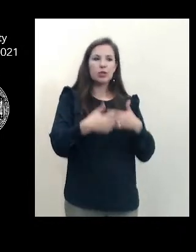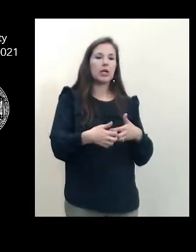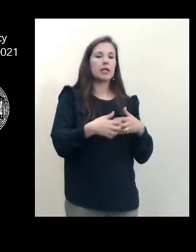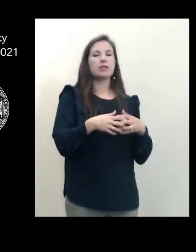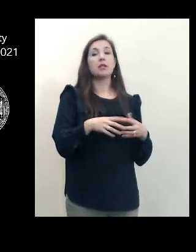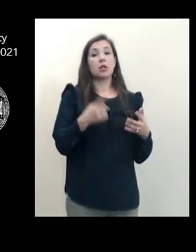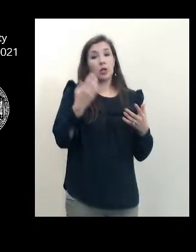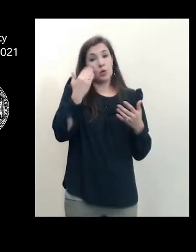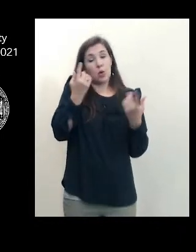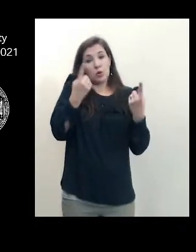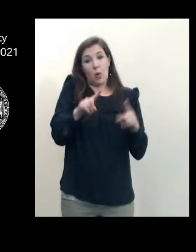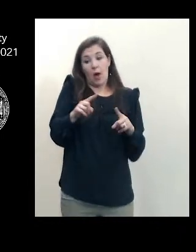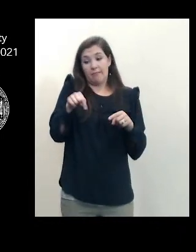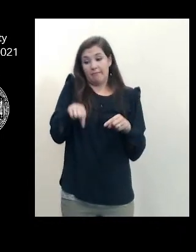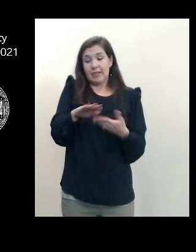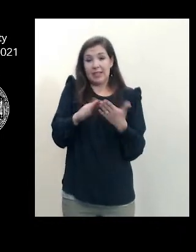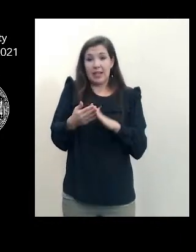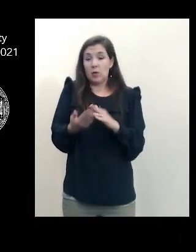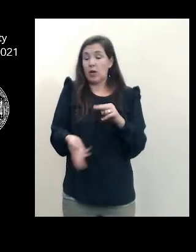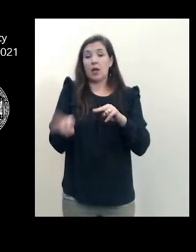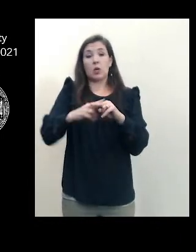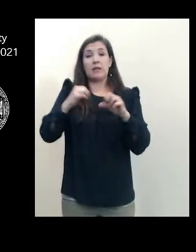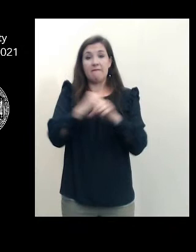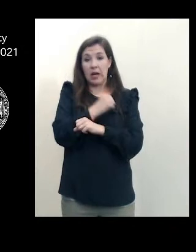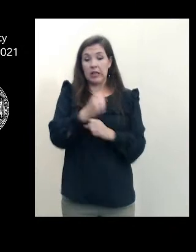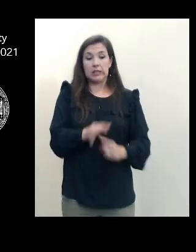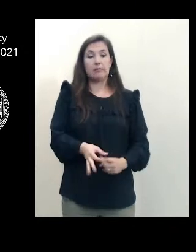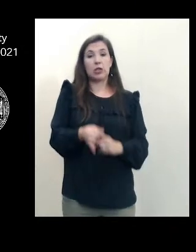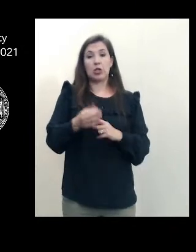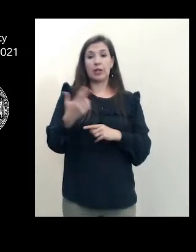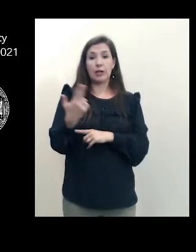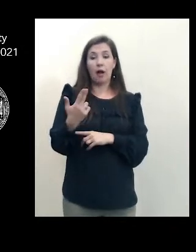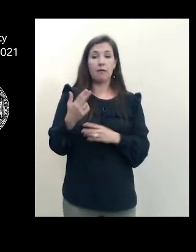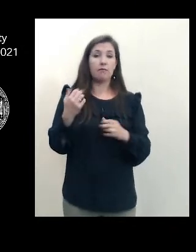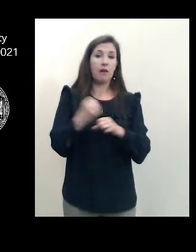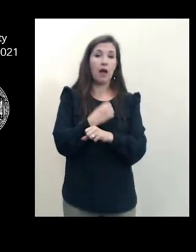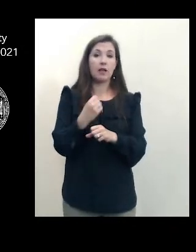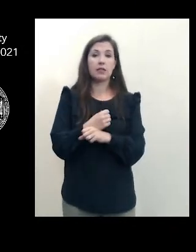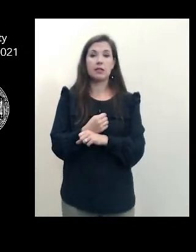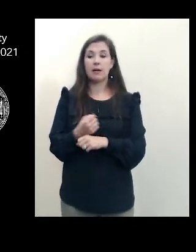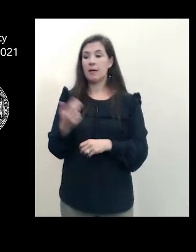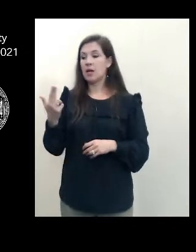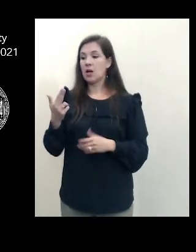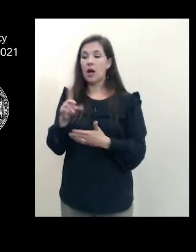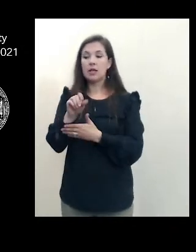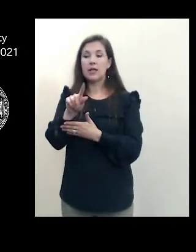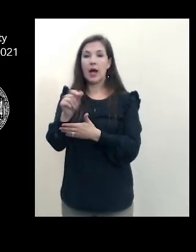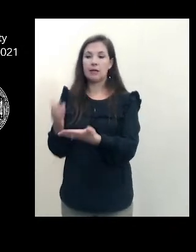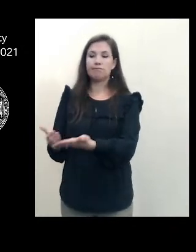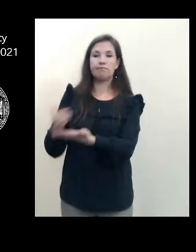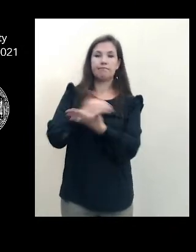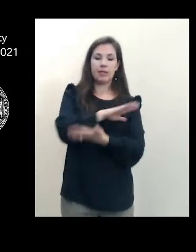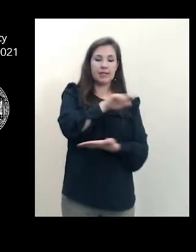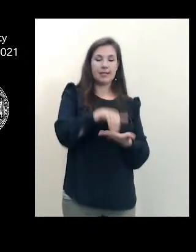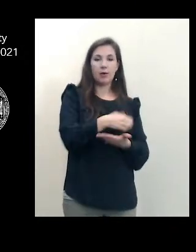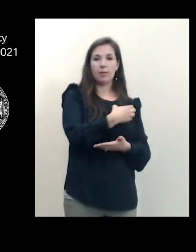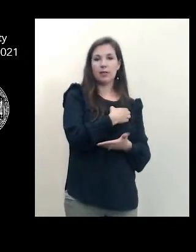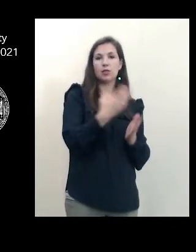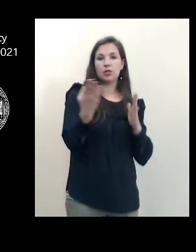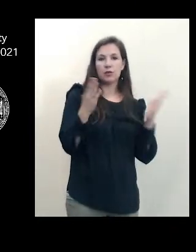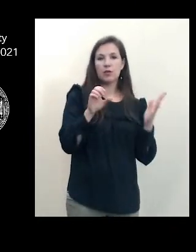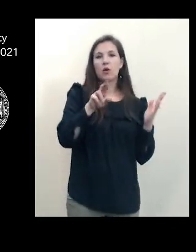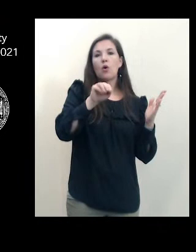the city in the last year with the increase in violence, especially gun violence. All that gun data comes to us, comes to our Central Police Services Crime